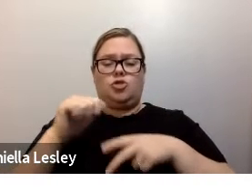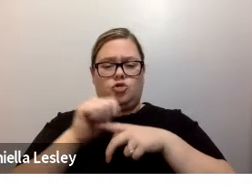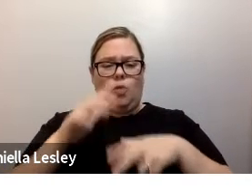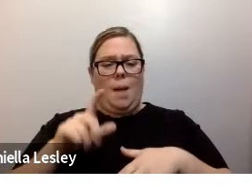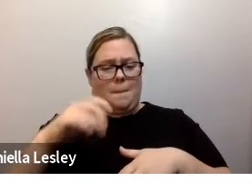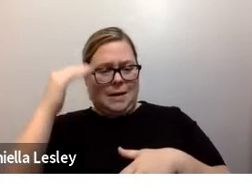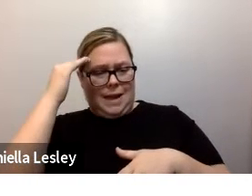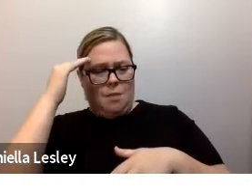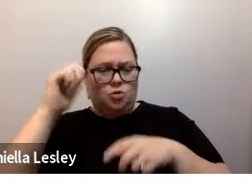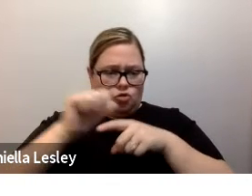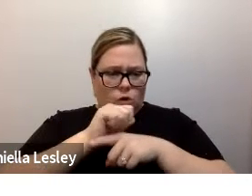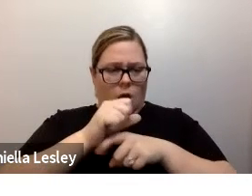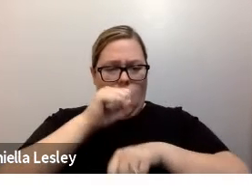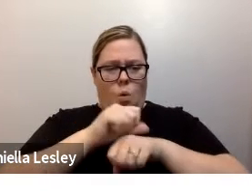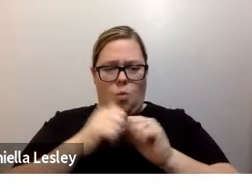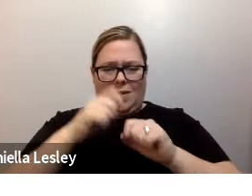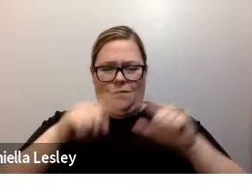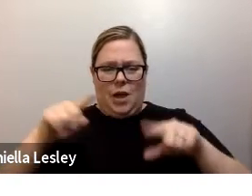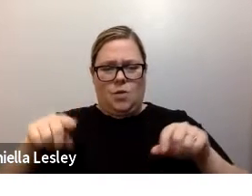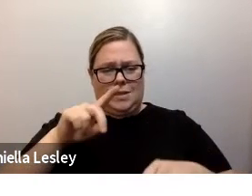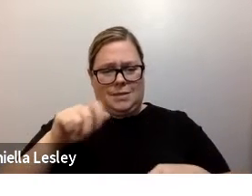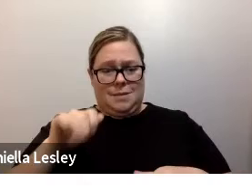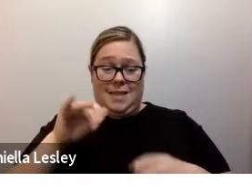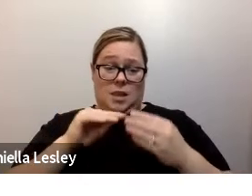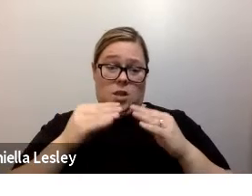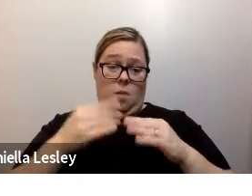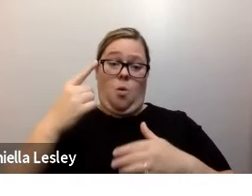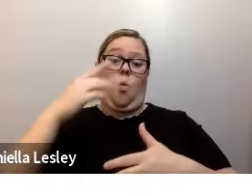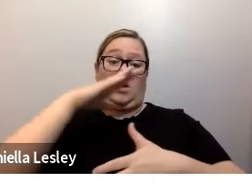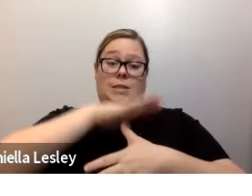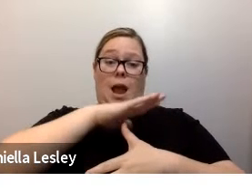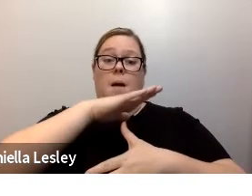with a variety of disabilities, that would be the number 1 thing they'd like to